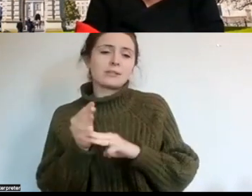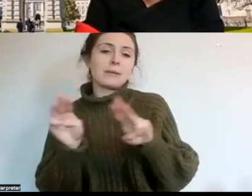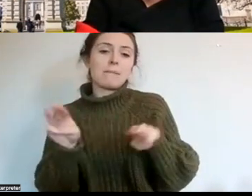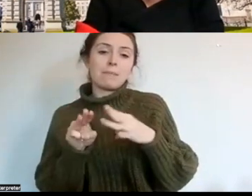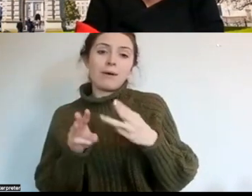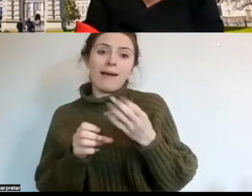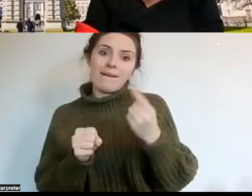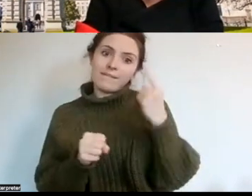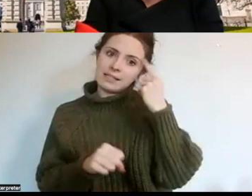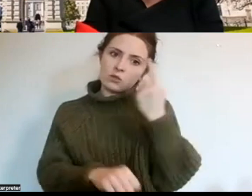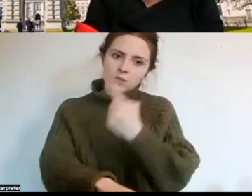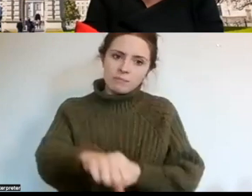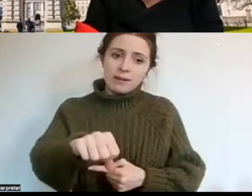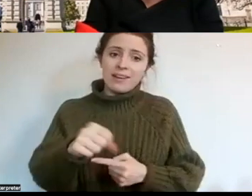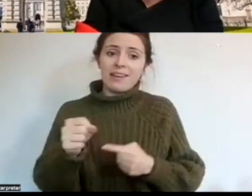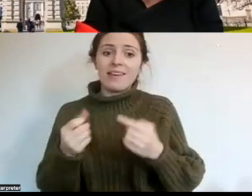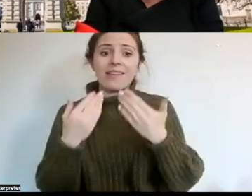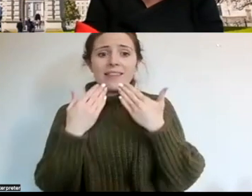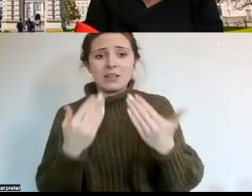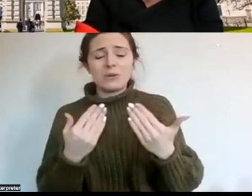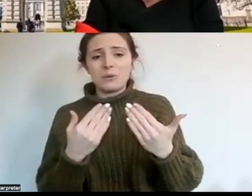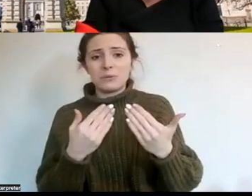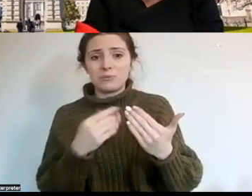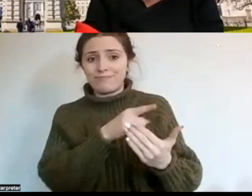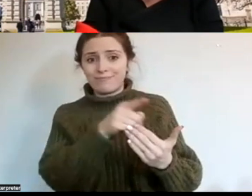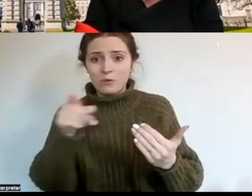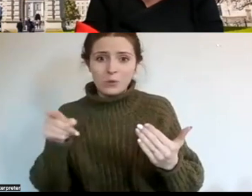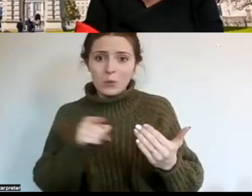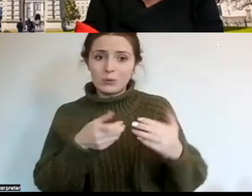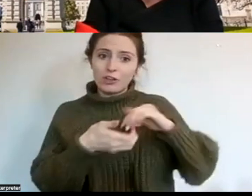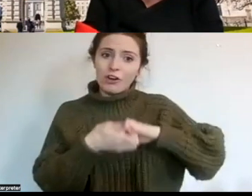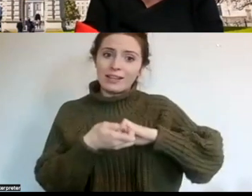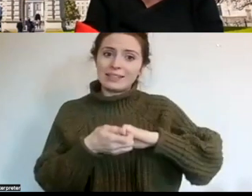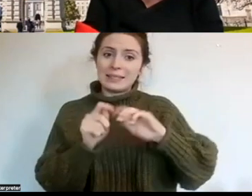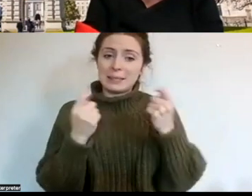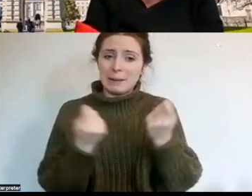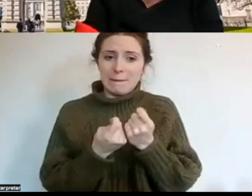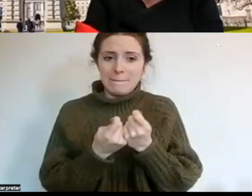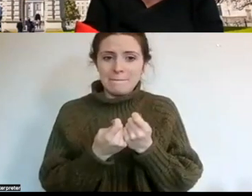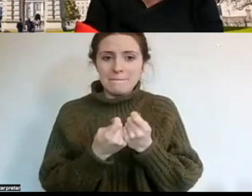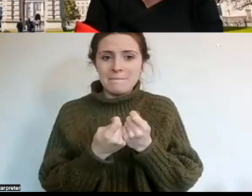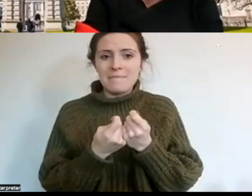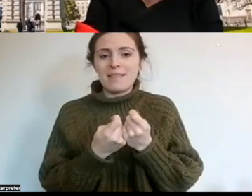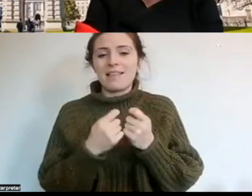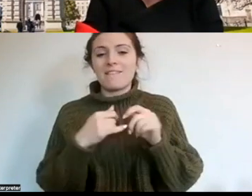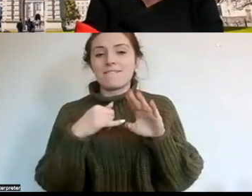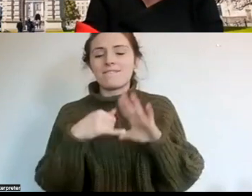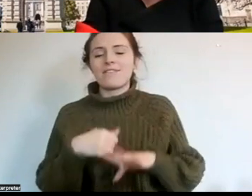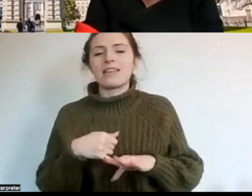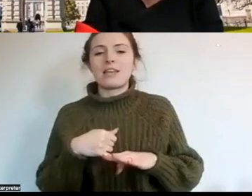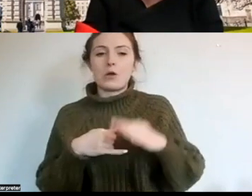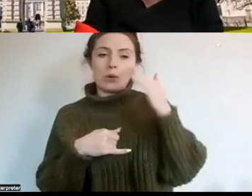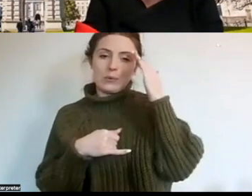intellectual disability. But I also want to say thank you to those who worked with me on the team. And finally, I know this